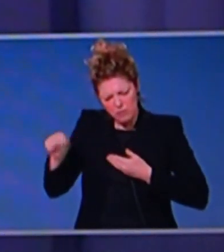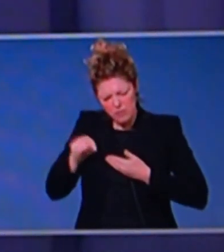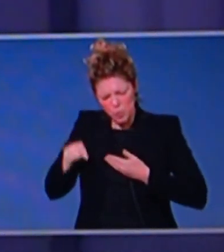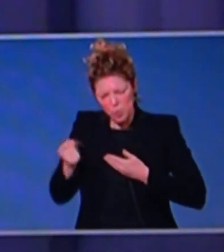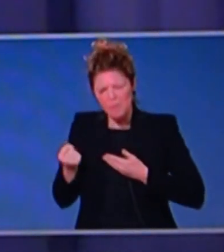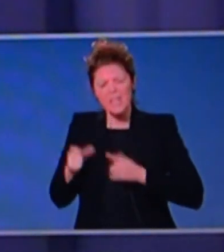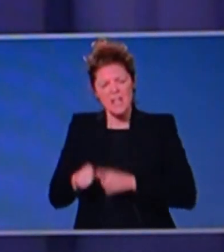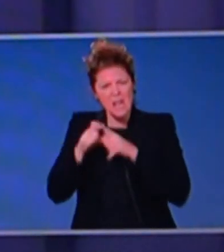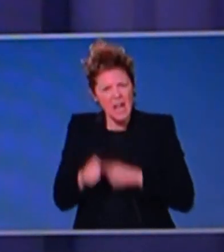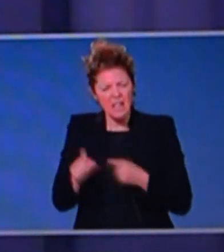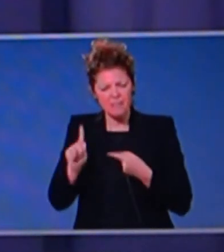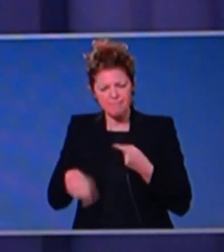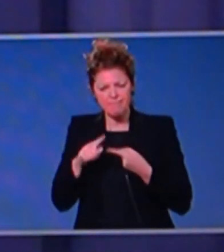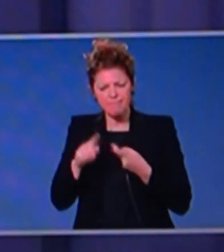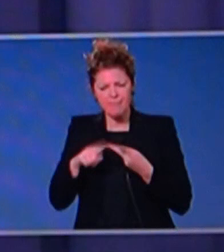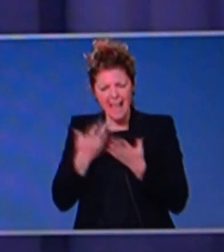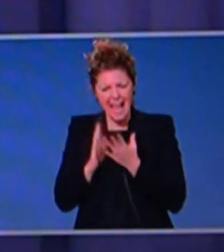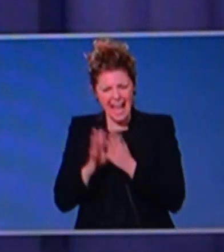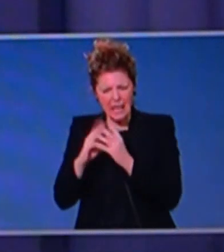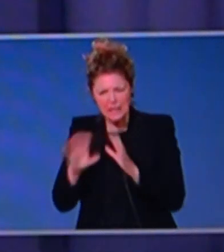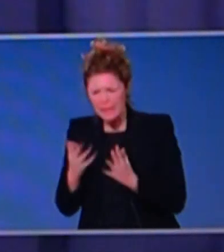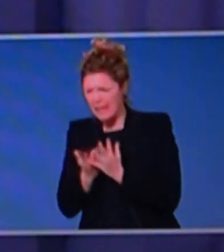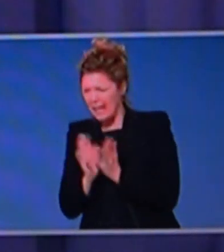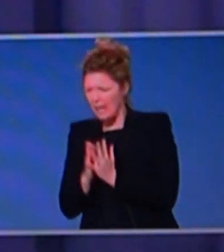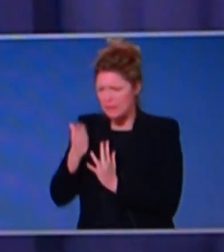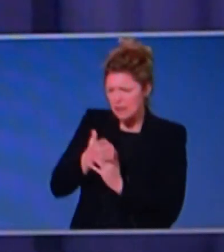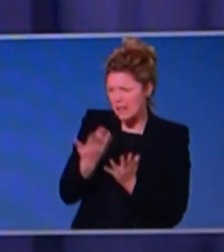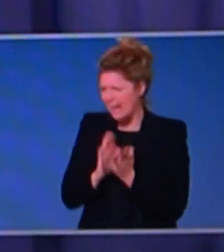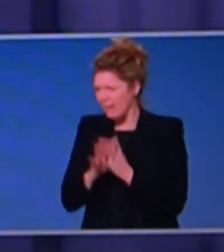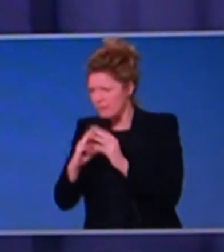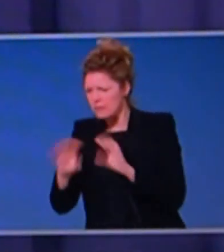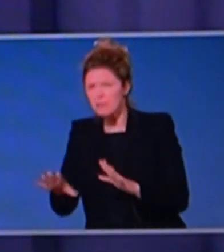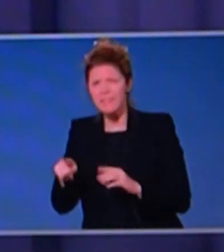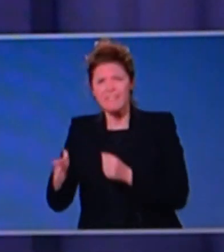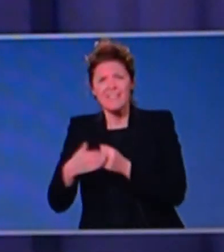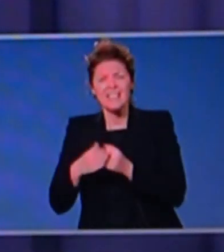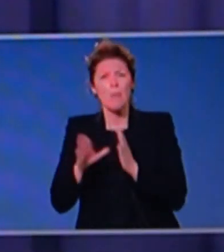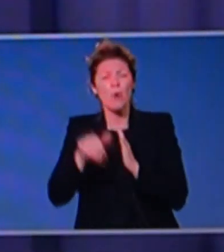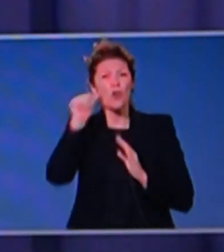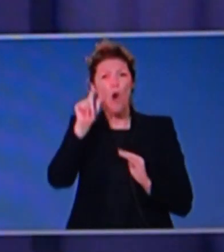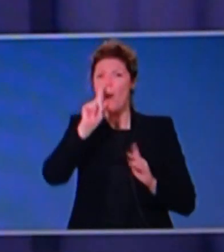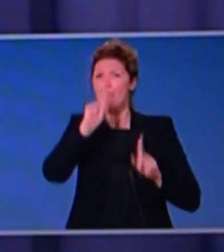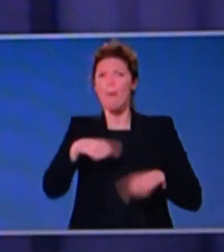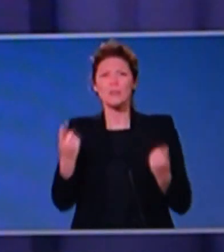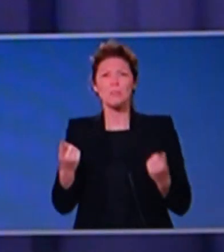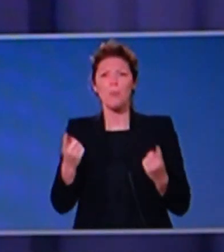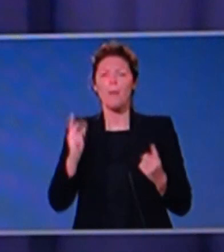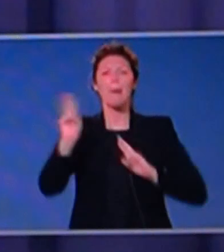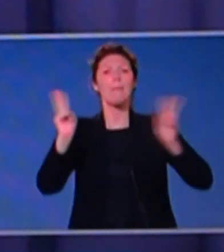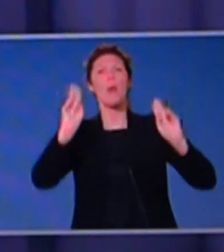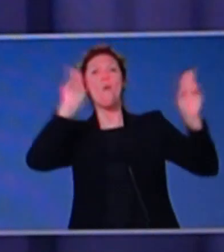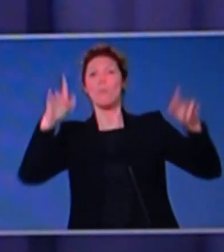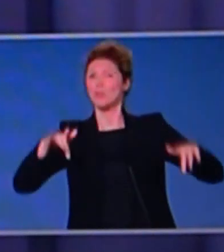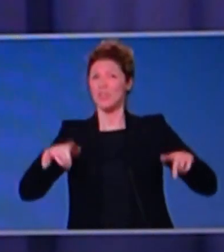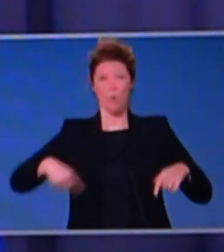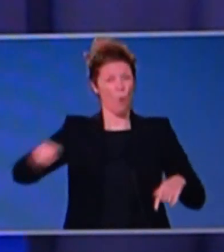services we need when we're in this state of physical distancing and staying at home. Then we will look at what is the appropriate